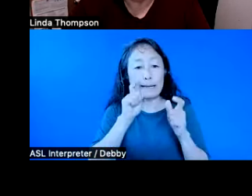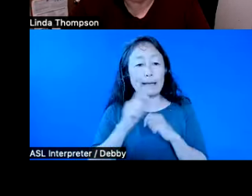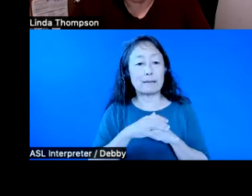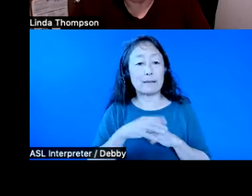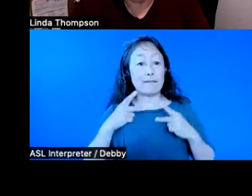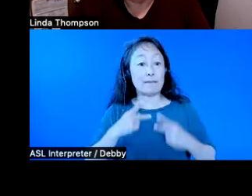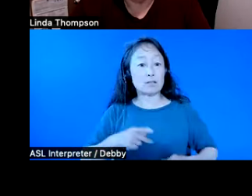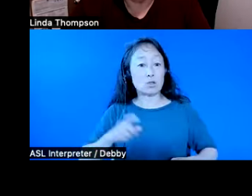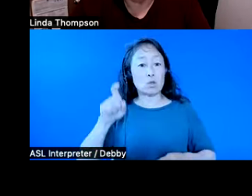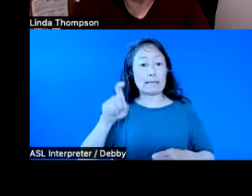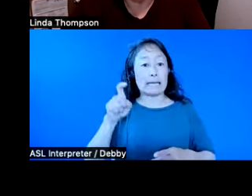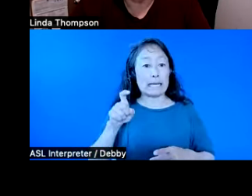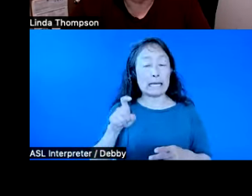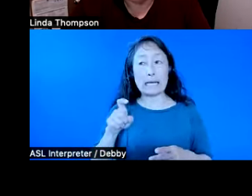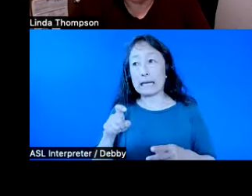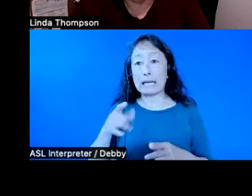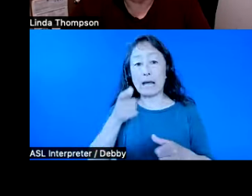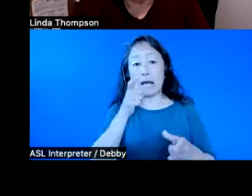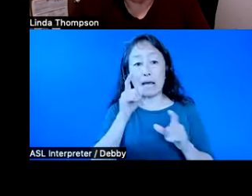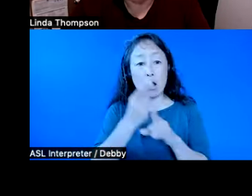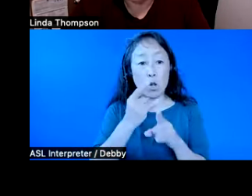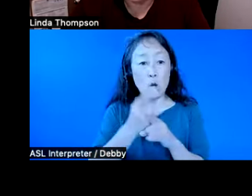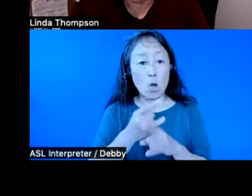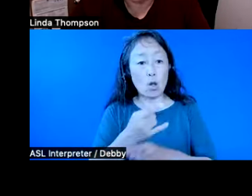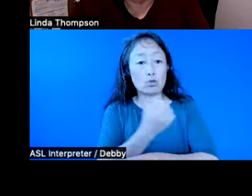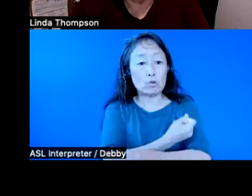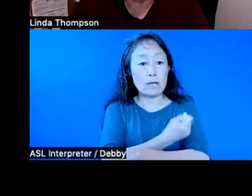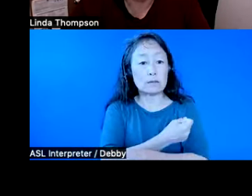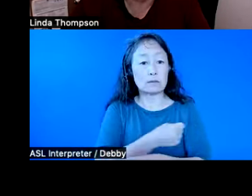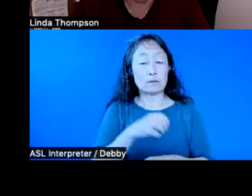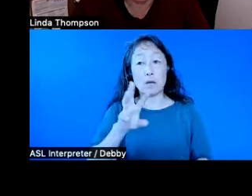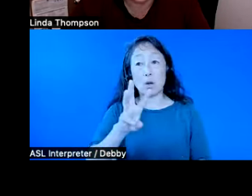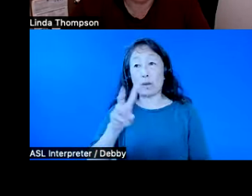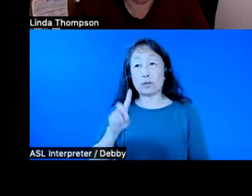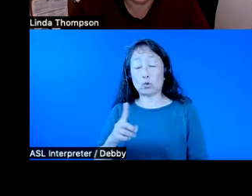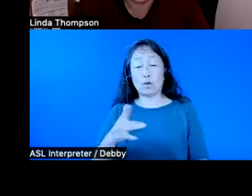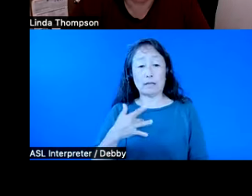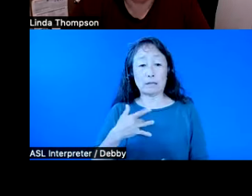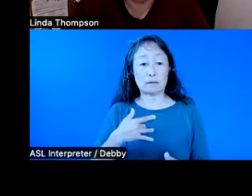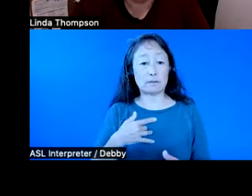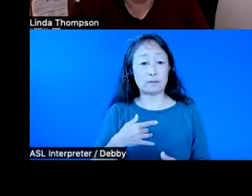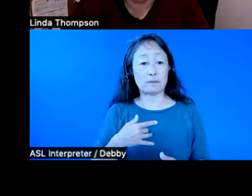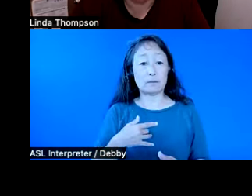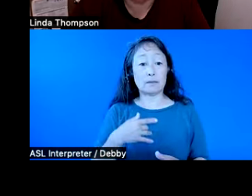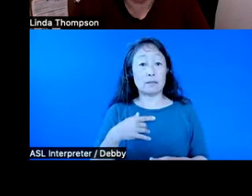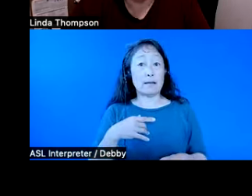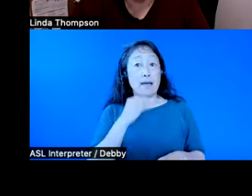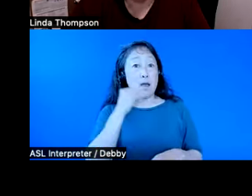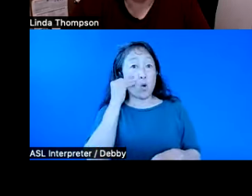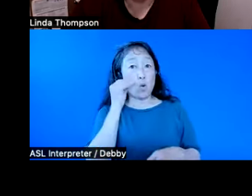physical need and withdrawal, an inability to function appropriately at home or